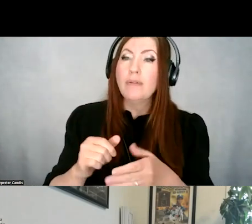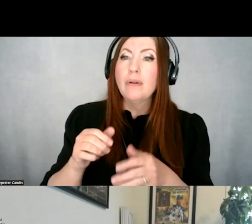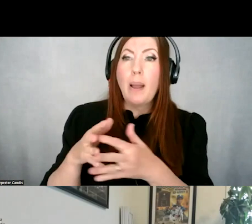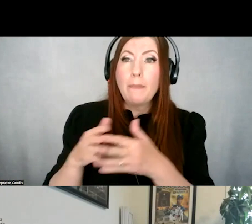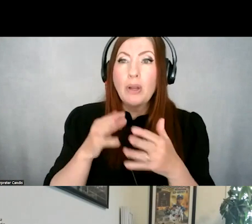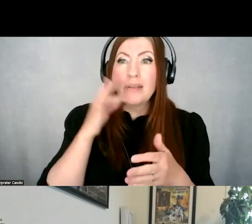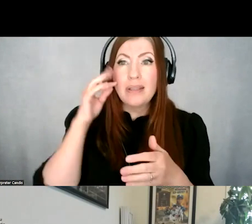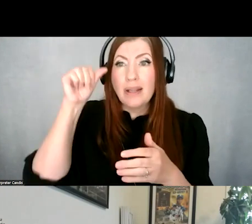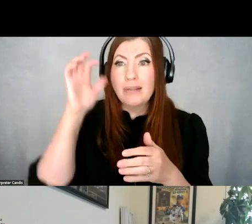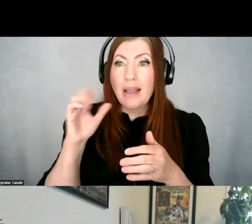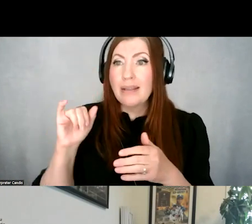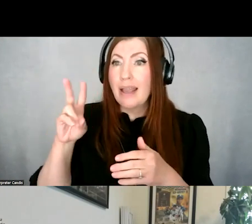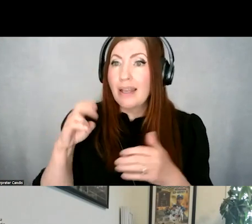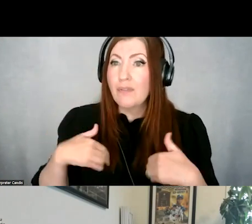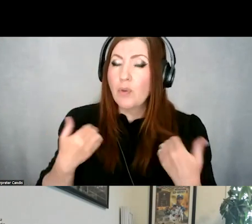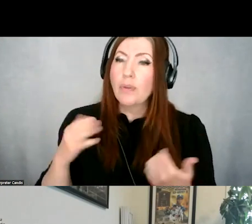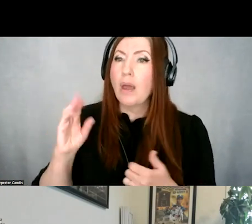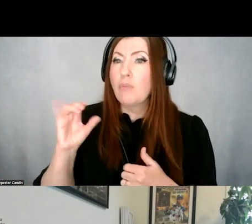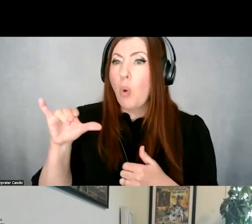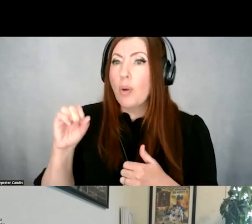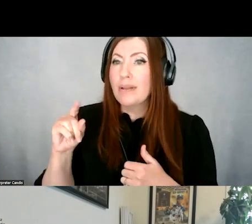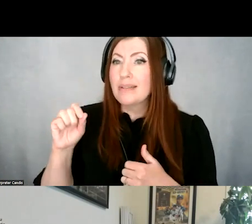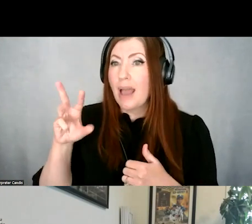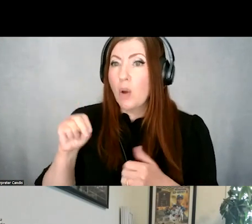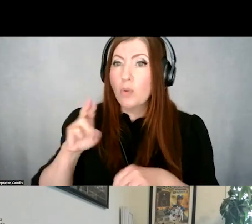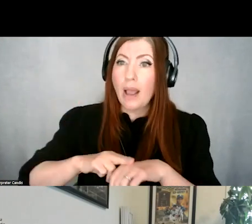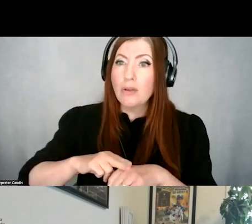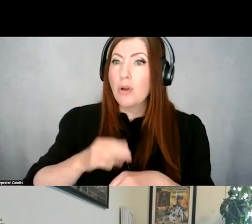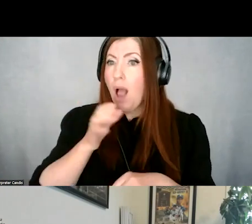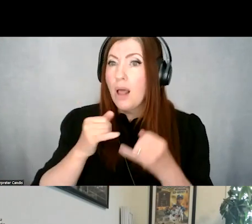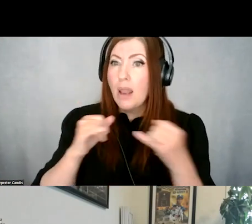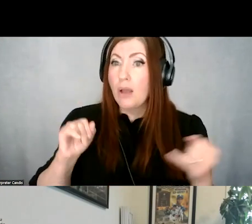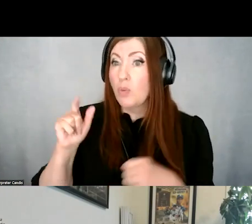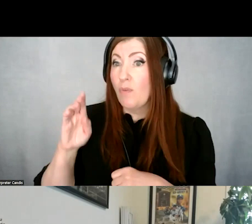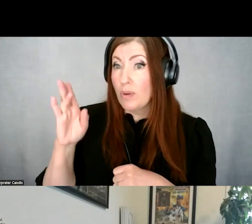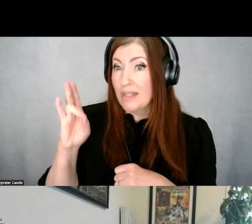youth. So we have Boys Town National Hotline, and it shows that 24/7.